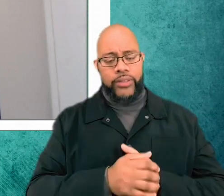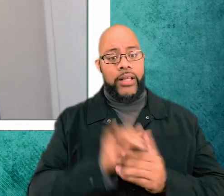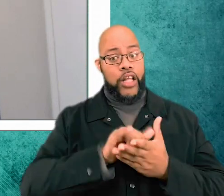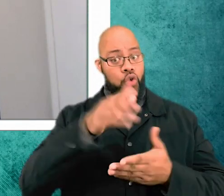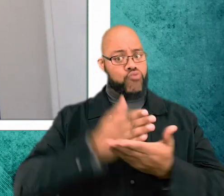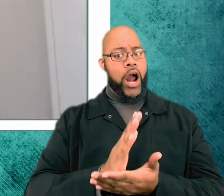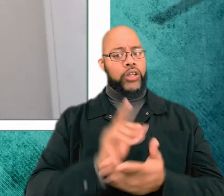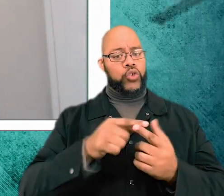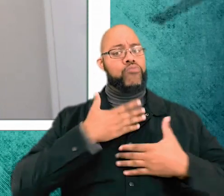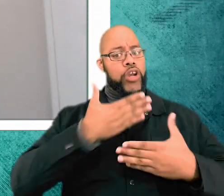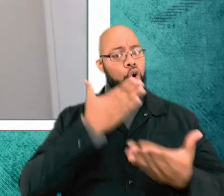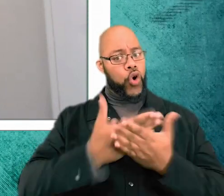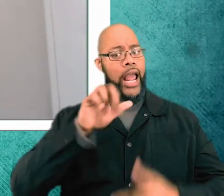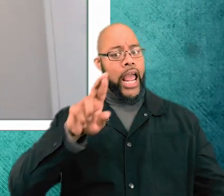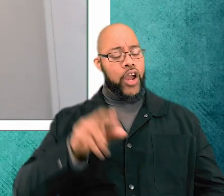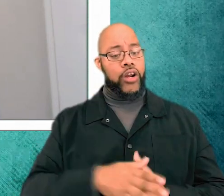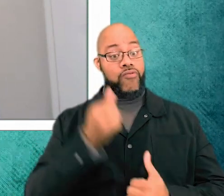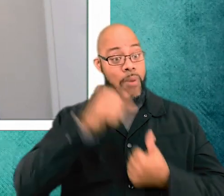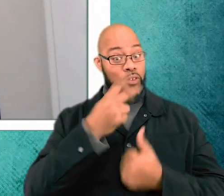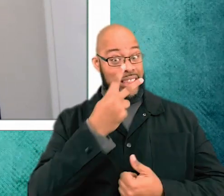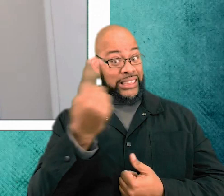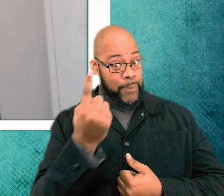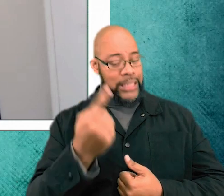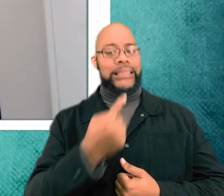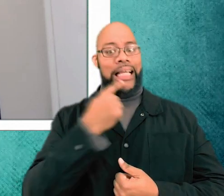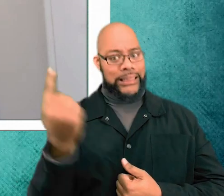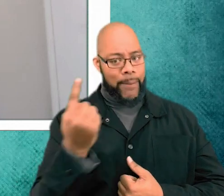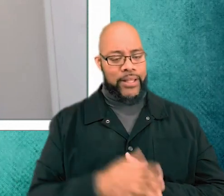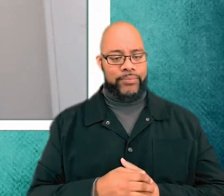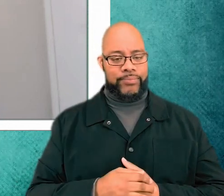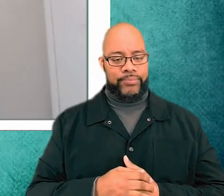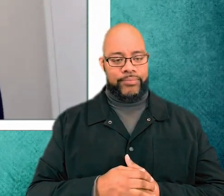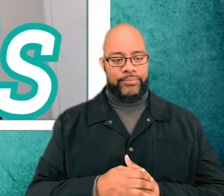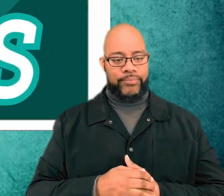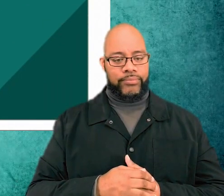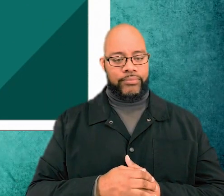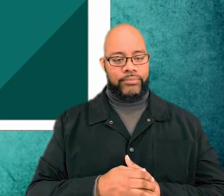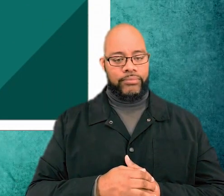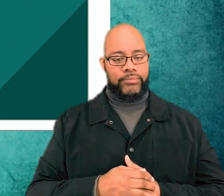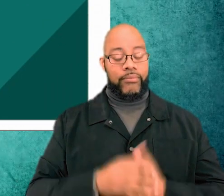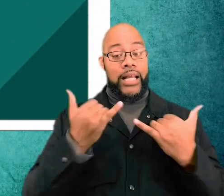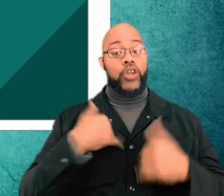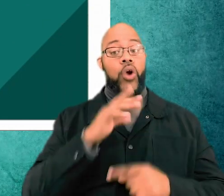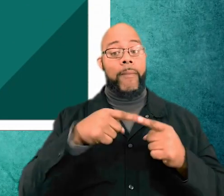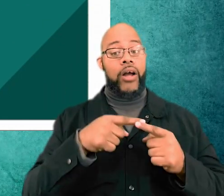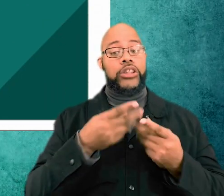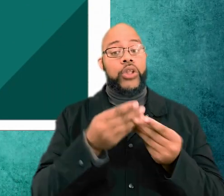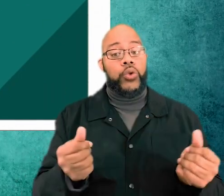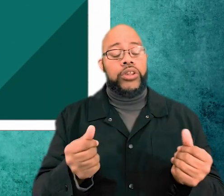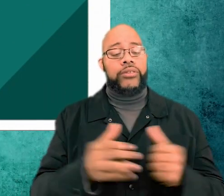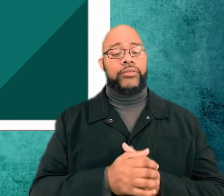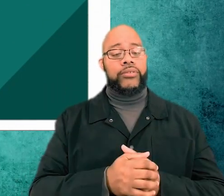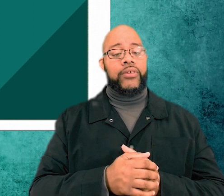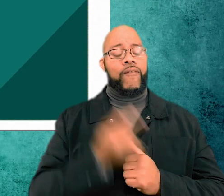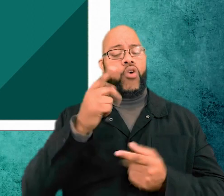right to breathe good air. And remember, if you see something, say something. So now let's talk about solutions or initiatives